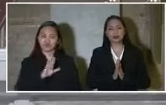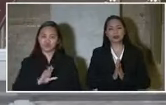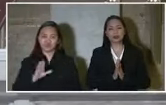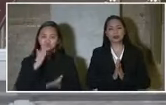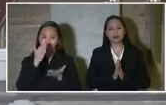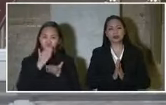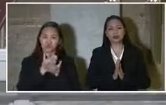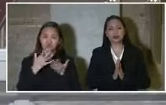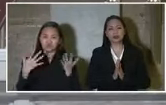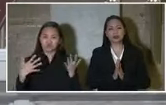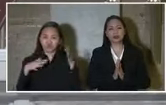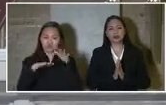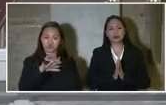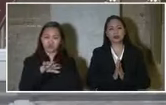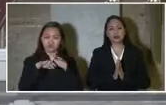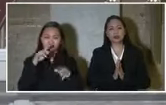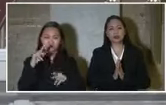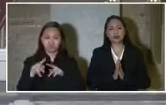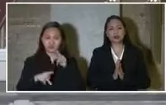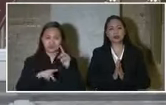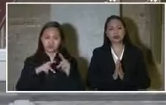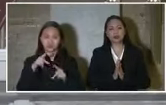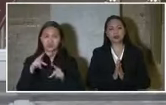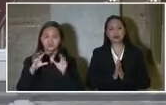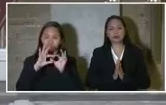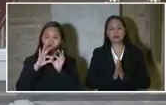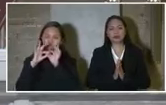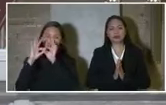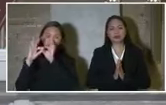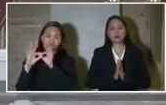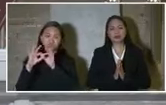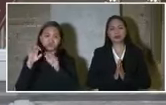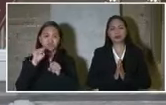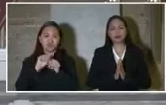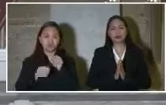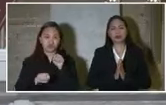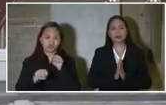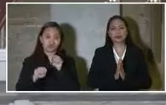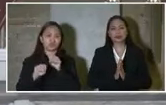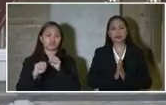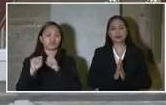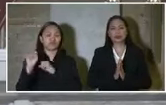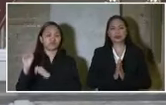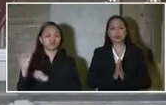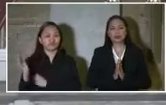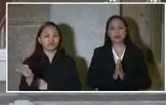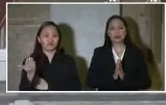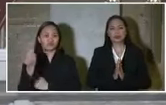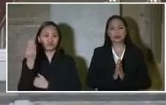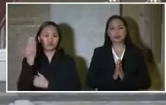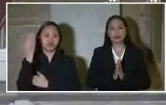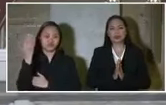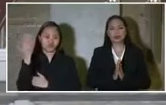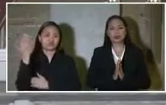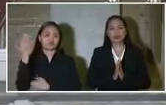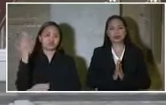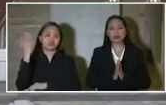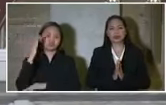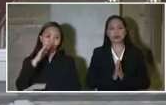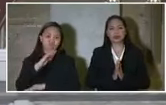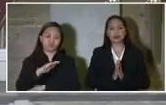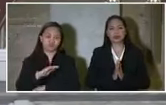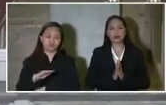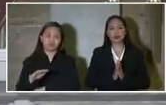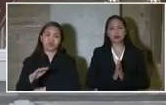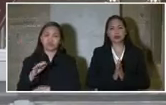to gather a people to yourself, so that from the rising of the sun to its setting, a